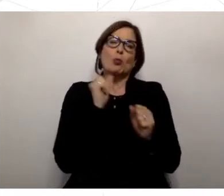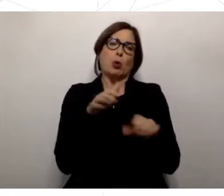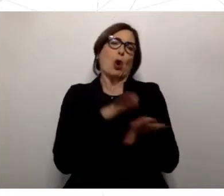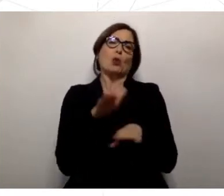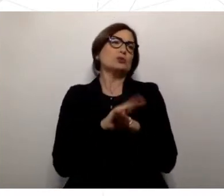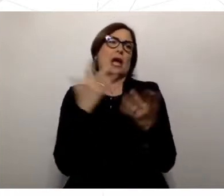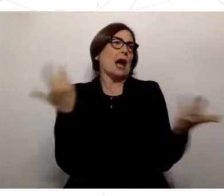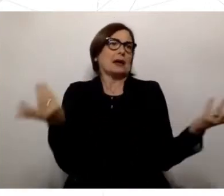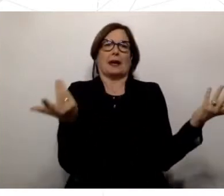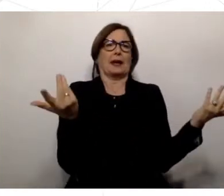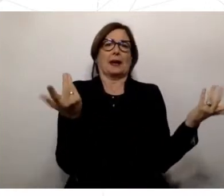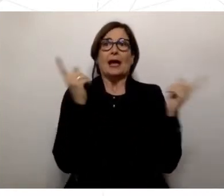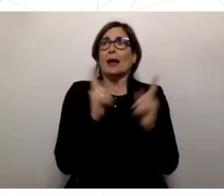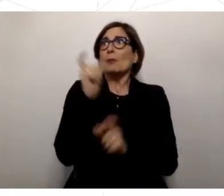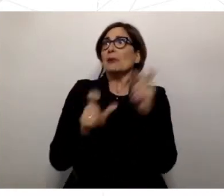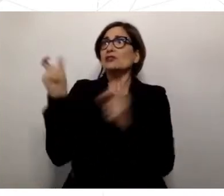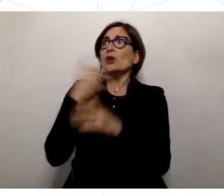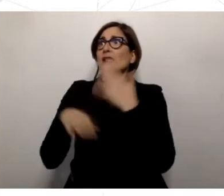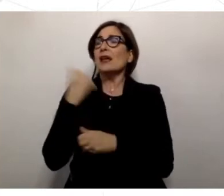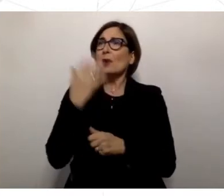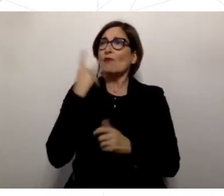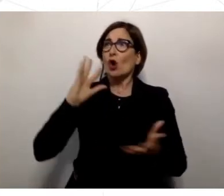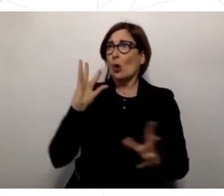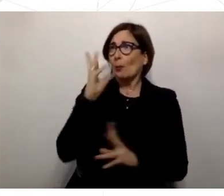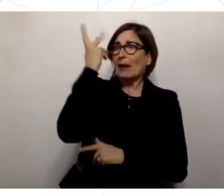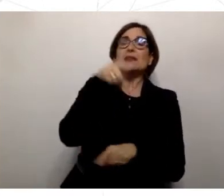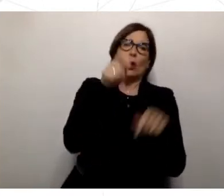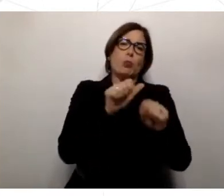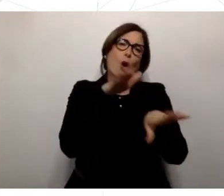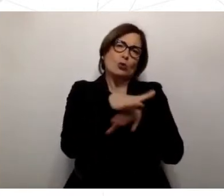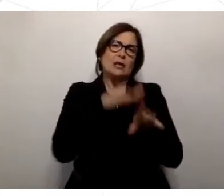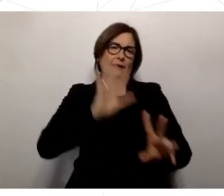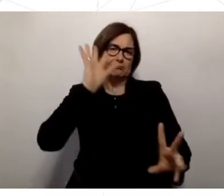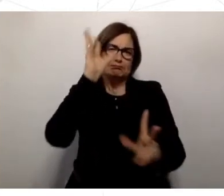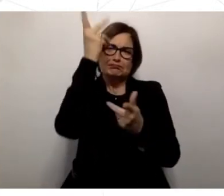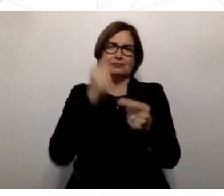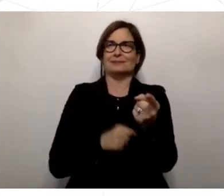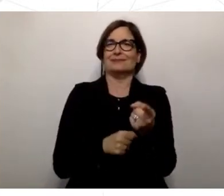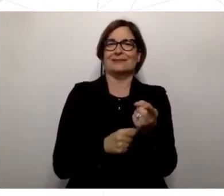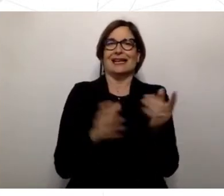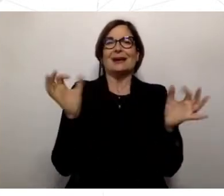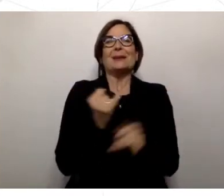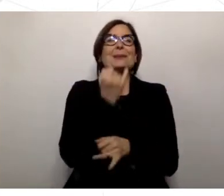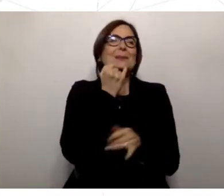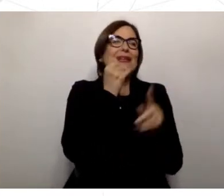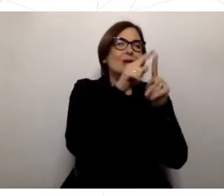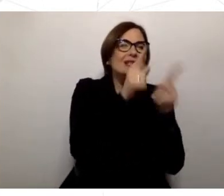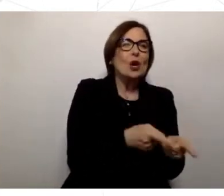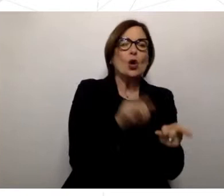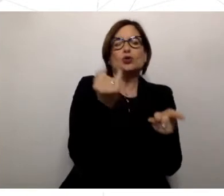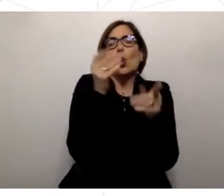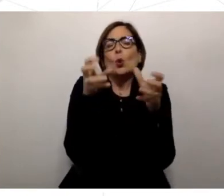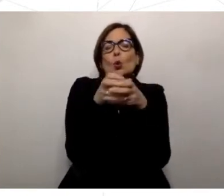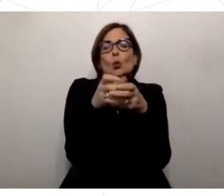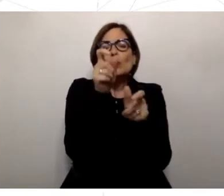custom, it's easy to use out of the box, which was a huge ask for the community when we were developing this. Because a